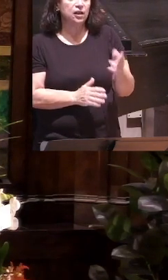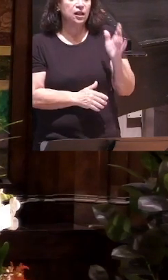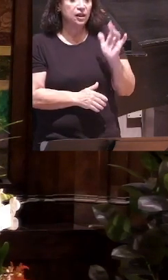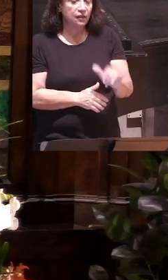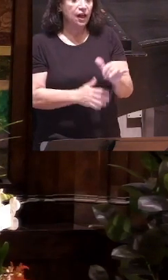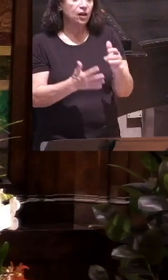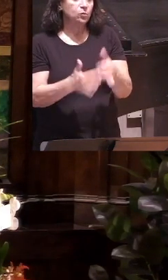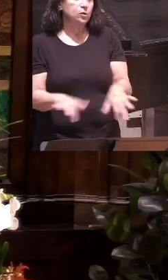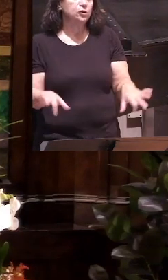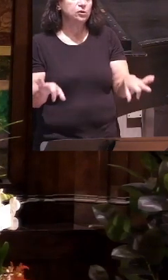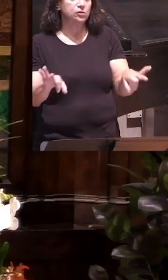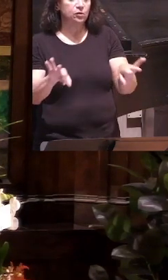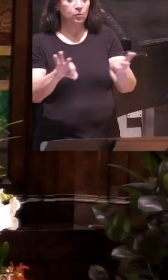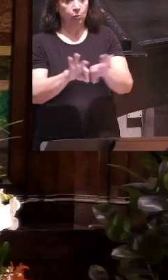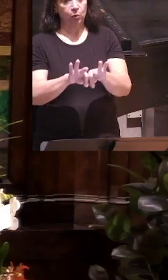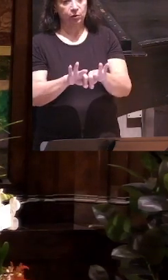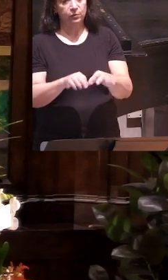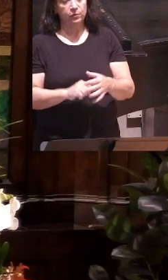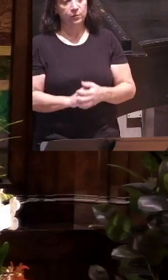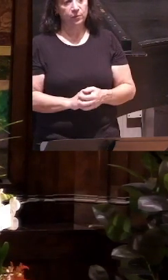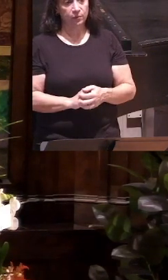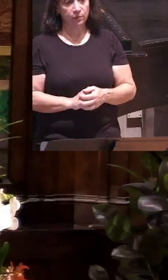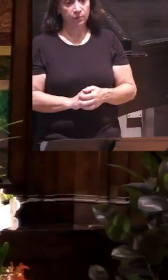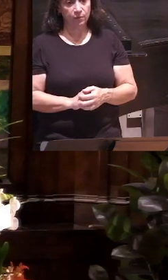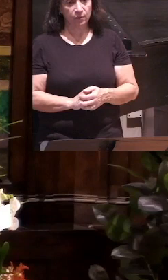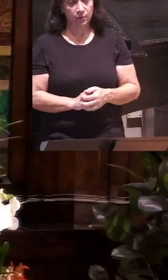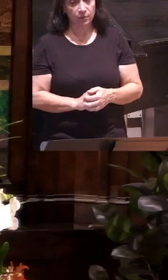the utmost importance.